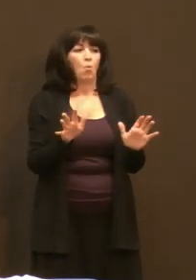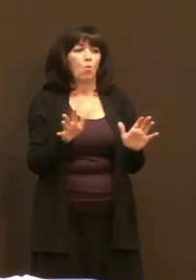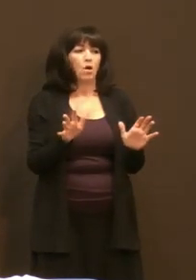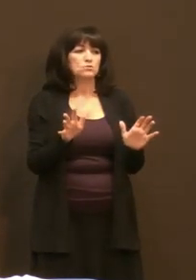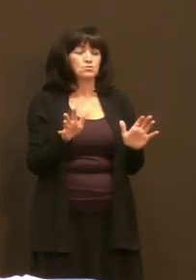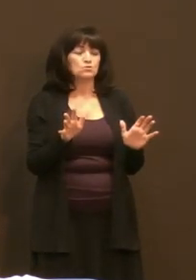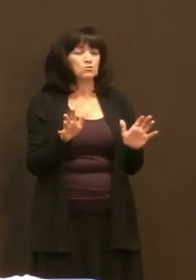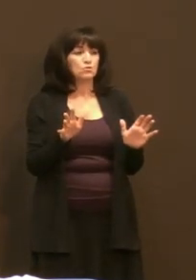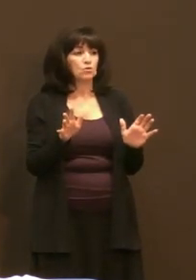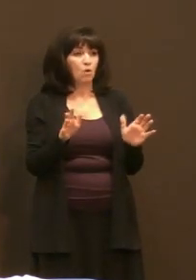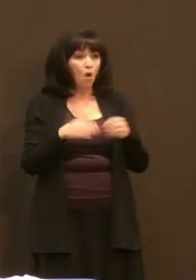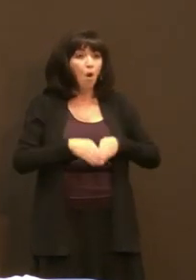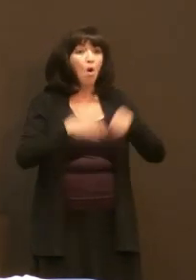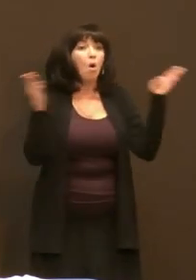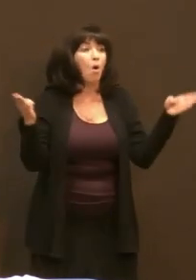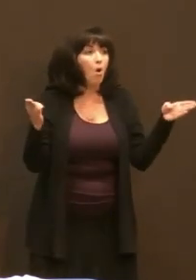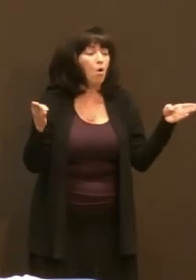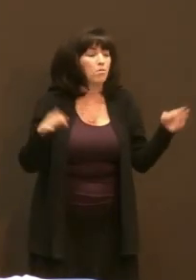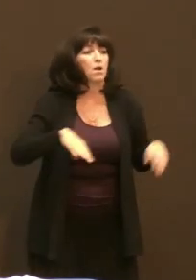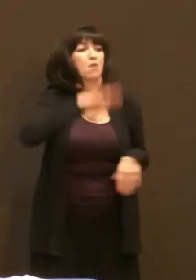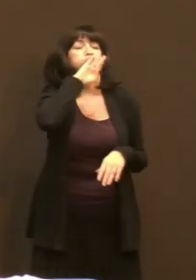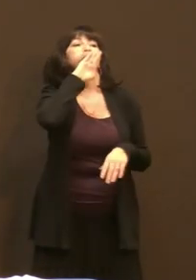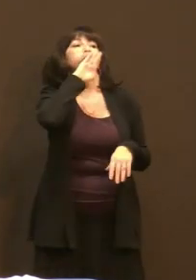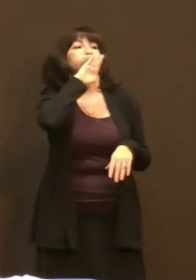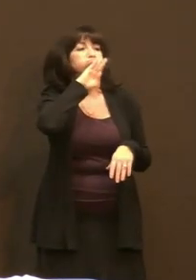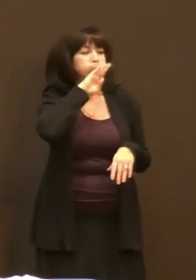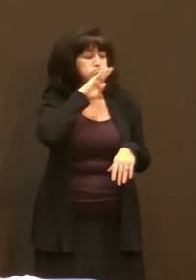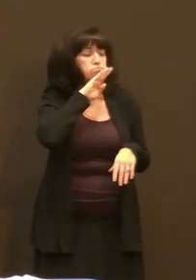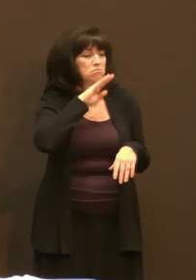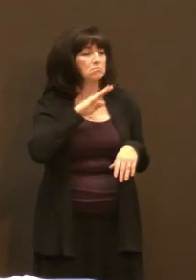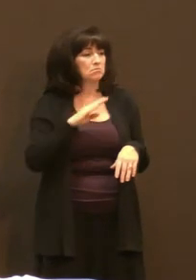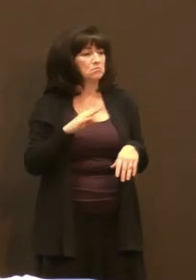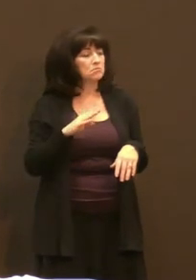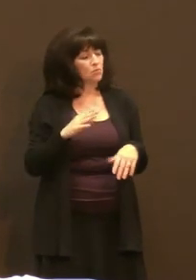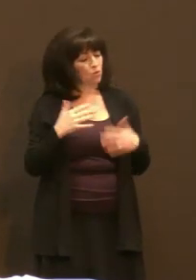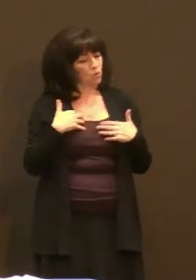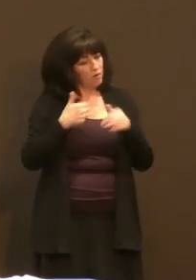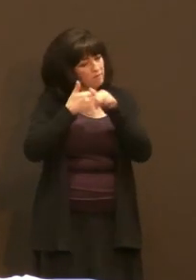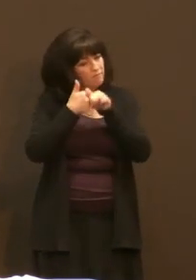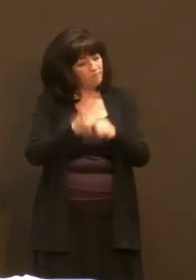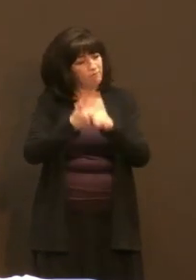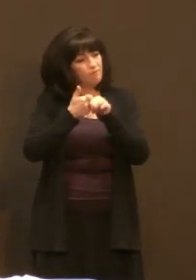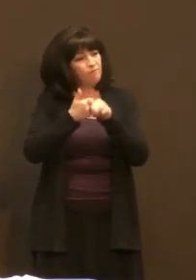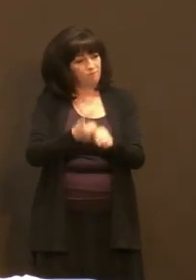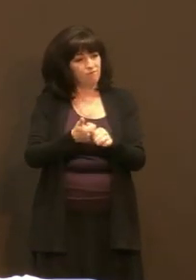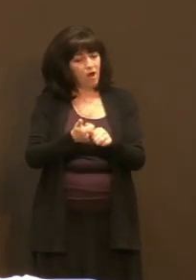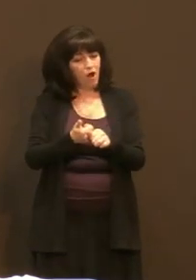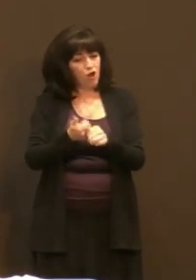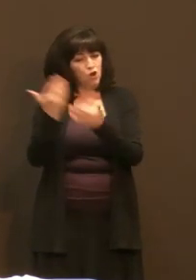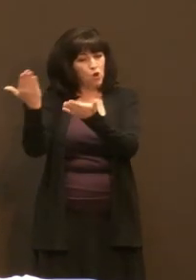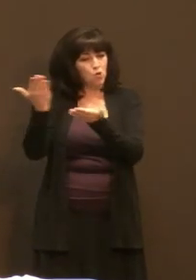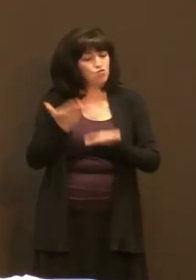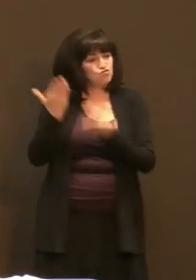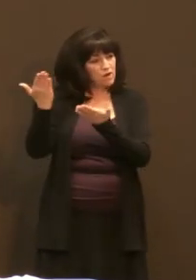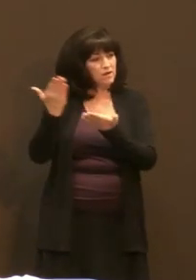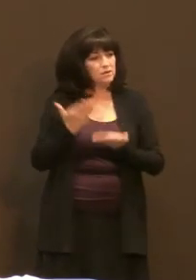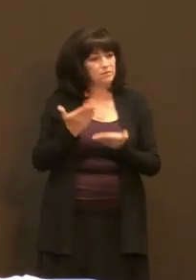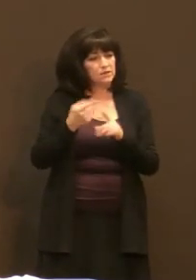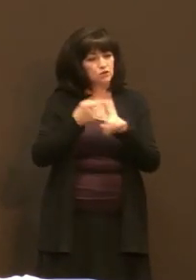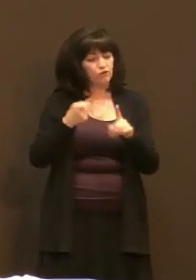going to be guided by the science, try to make decisions. And again, back to the coalition, I thought one of the things I really thought